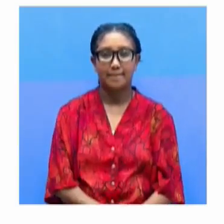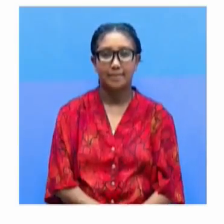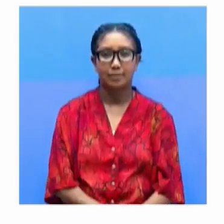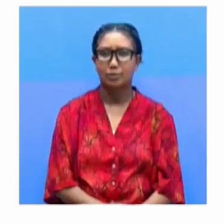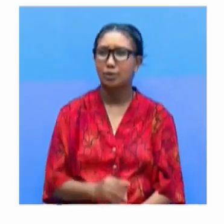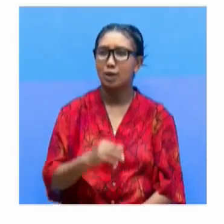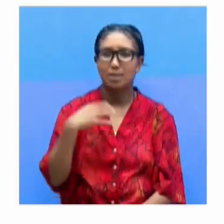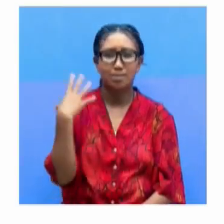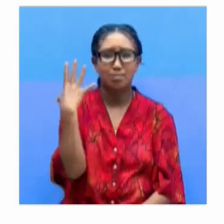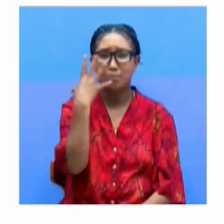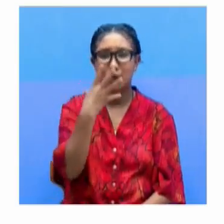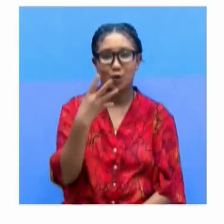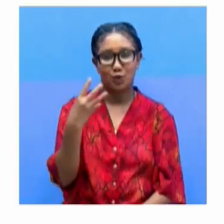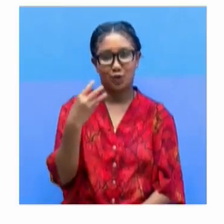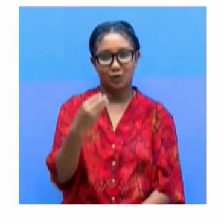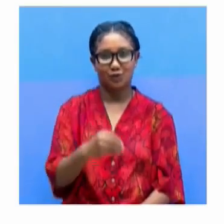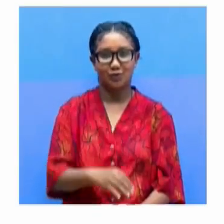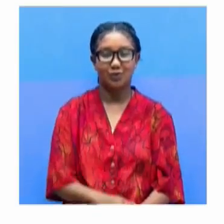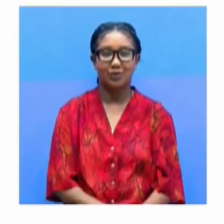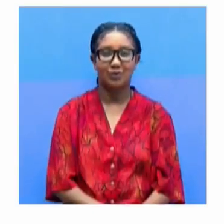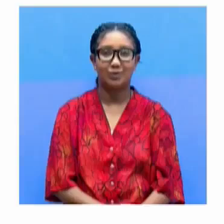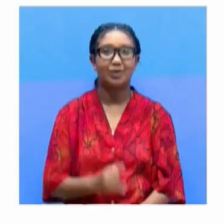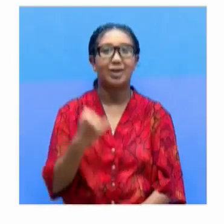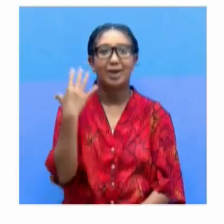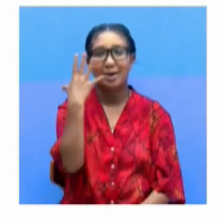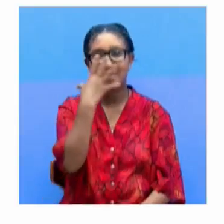a beautiful